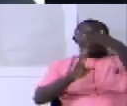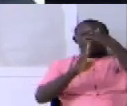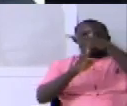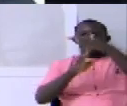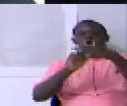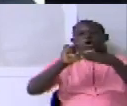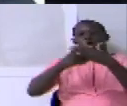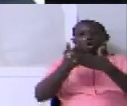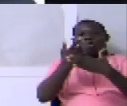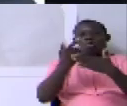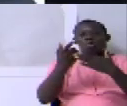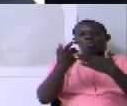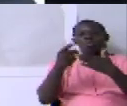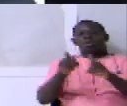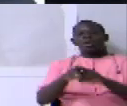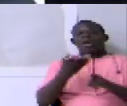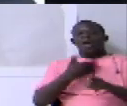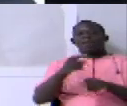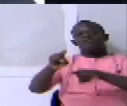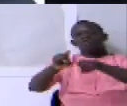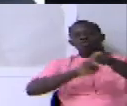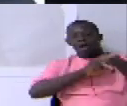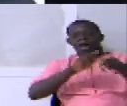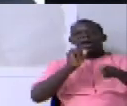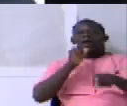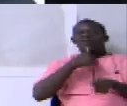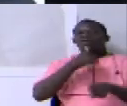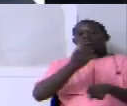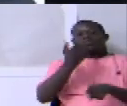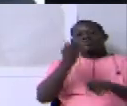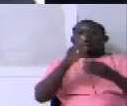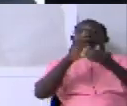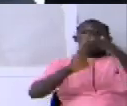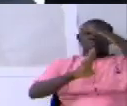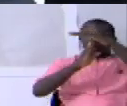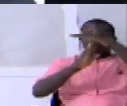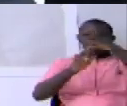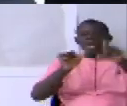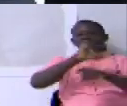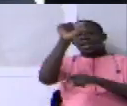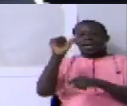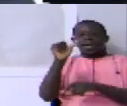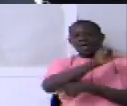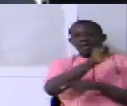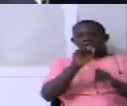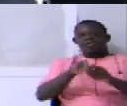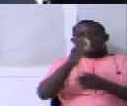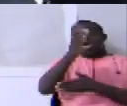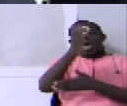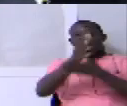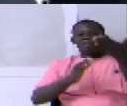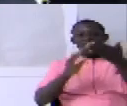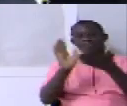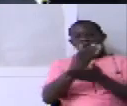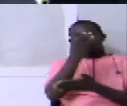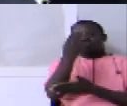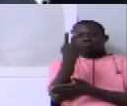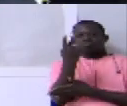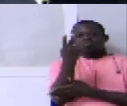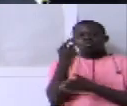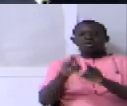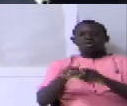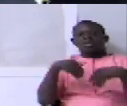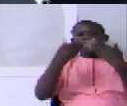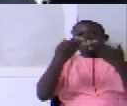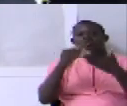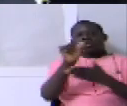or take a longer lunch break and come back at 2:30. Give